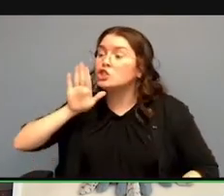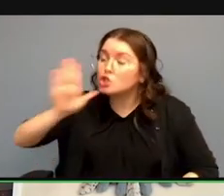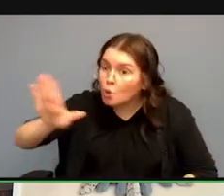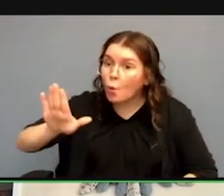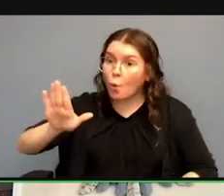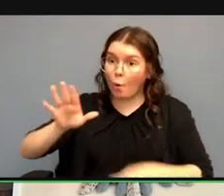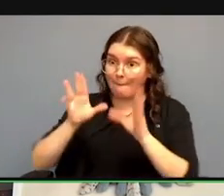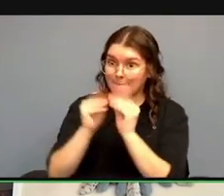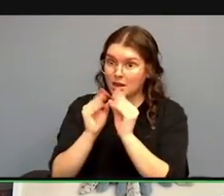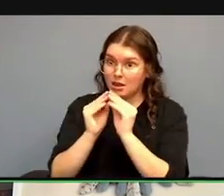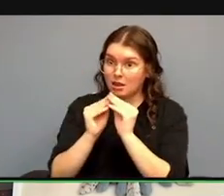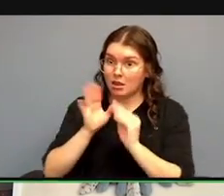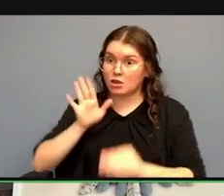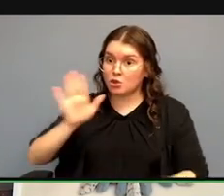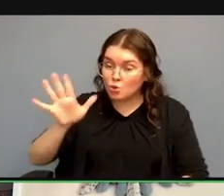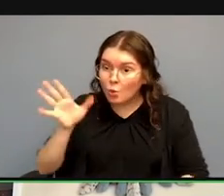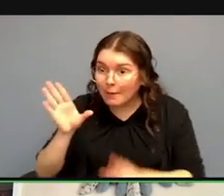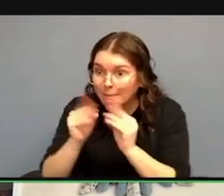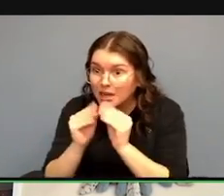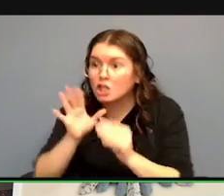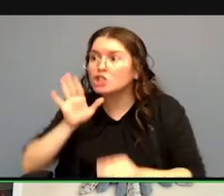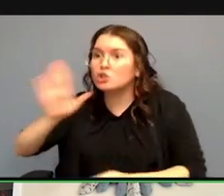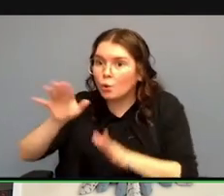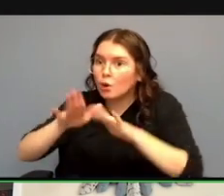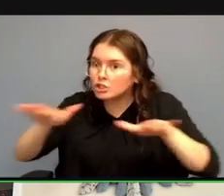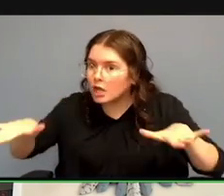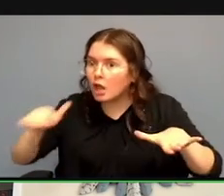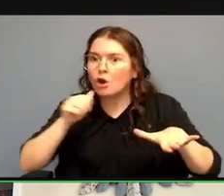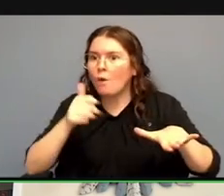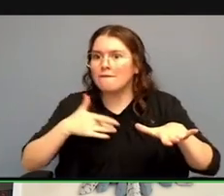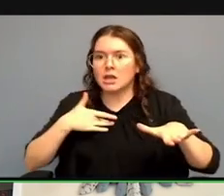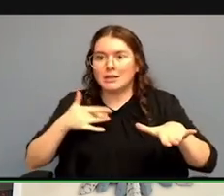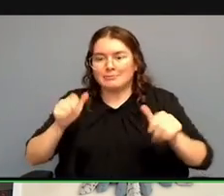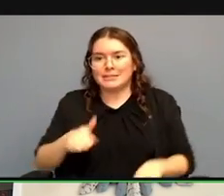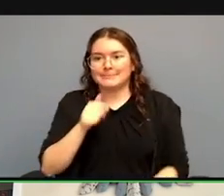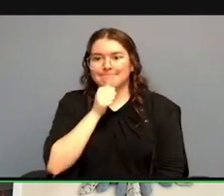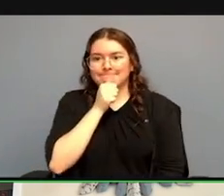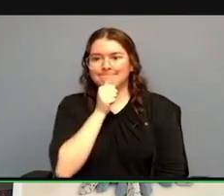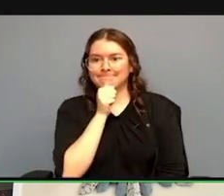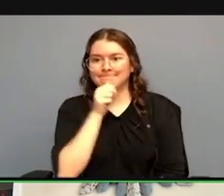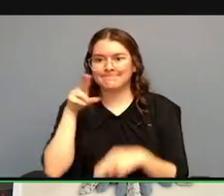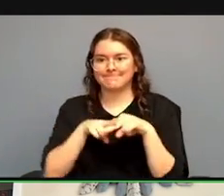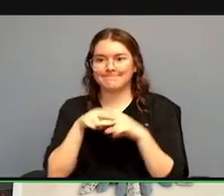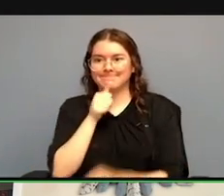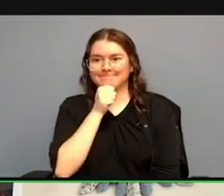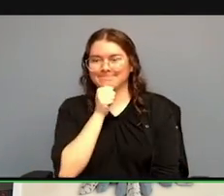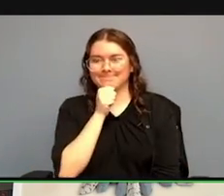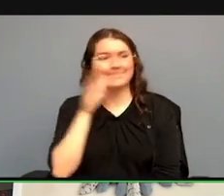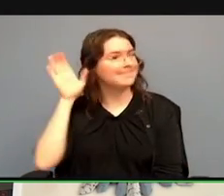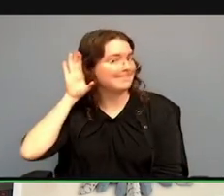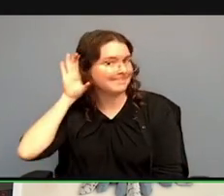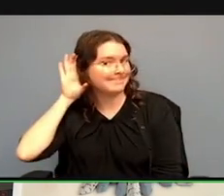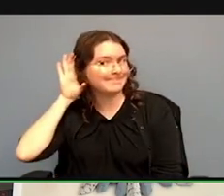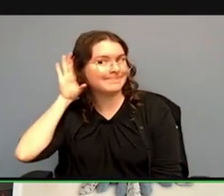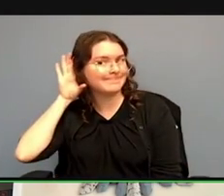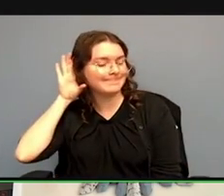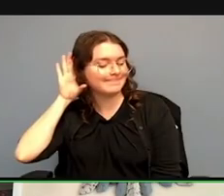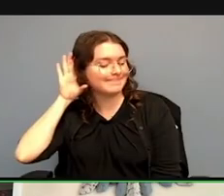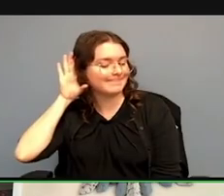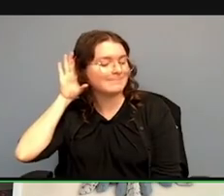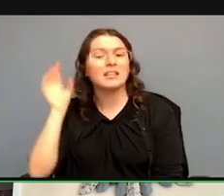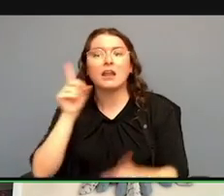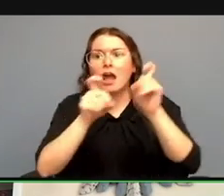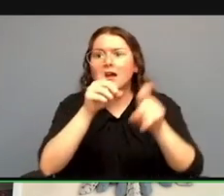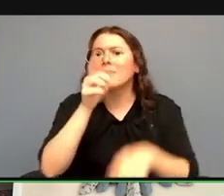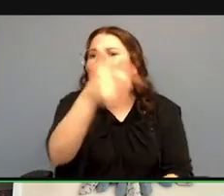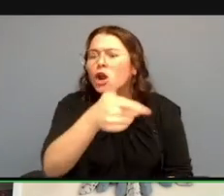is your child. Don't feel like you just have to sit there and take it and listen and then ask everything